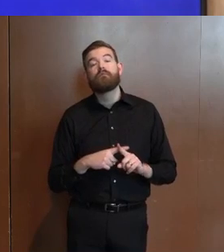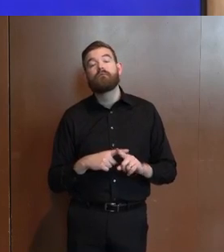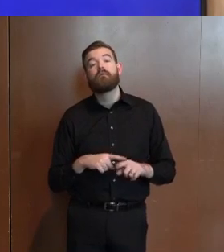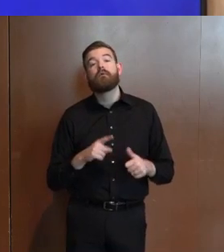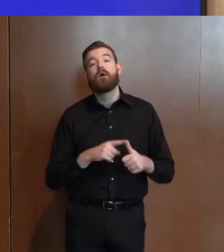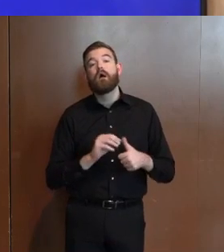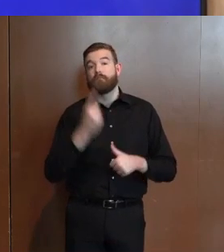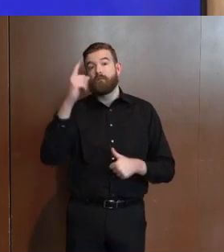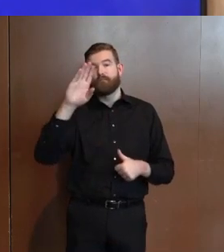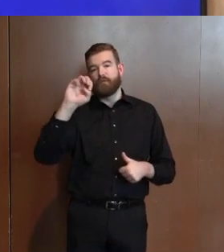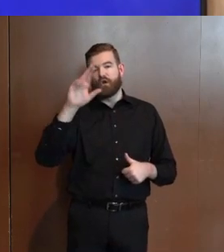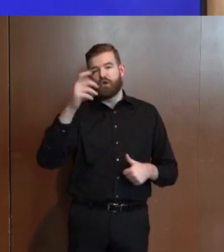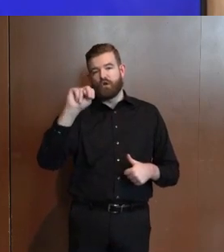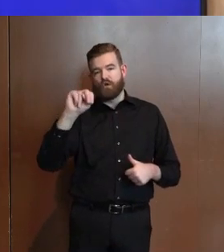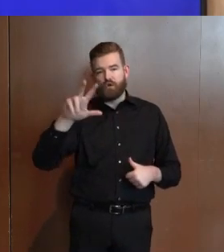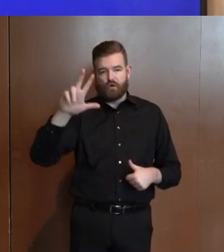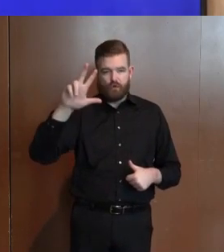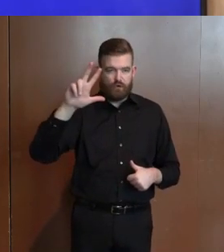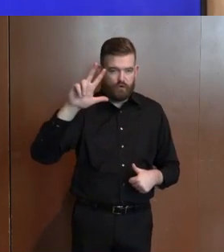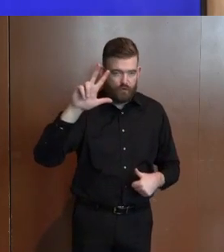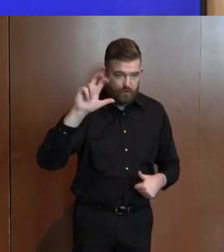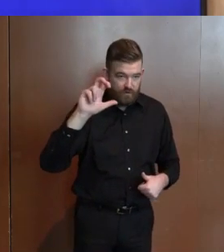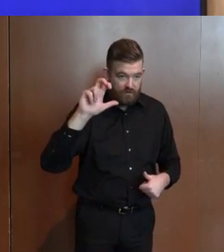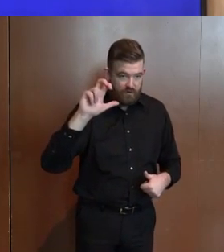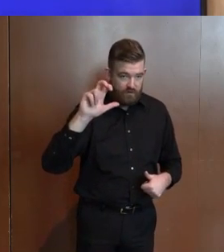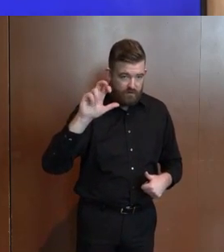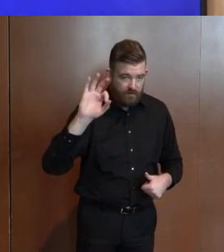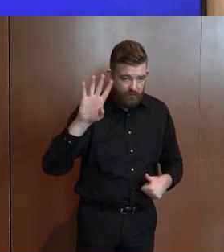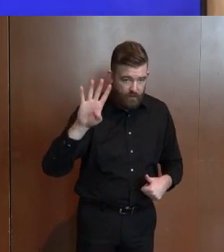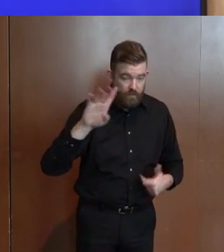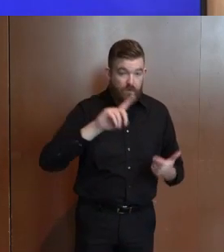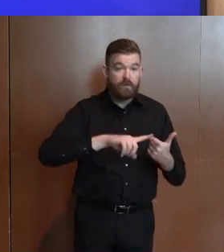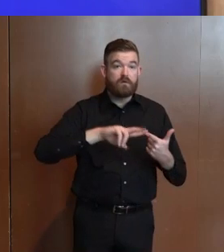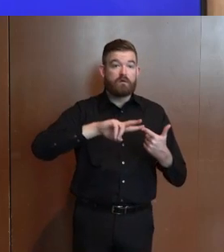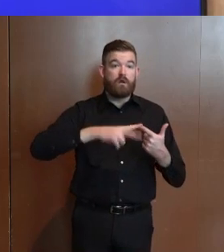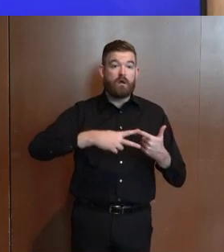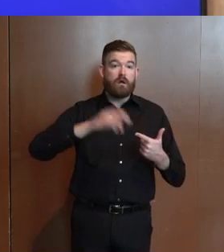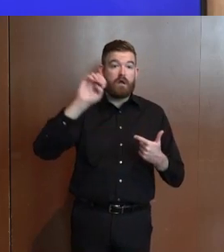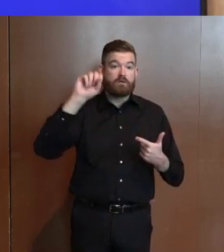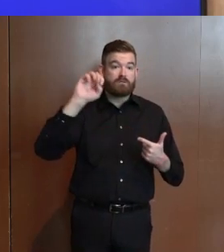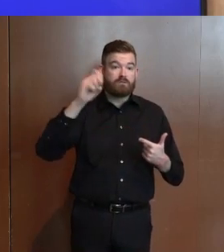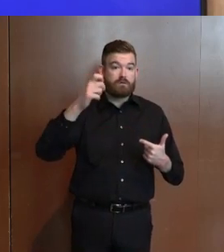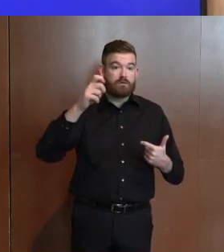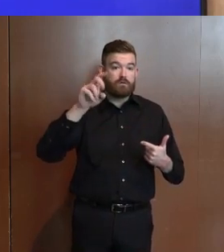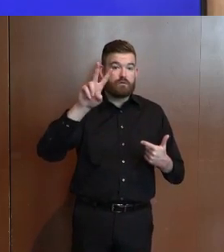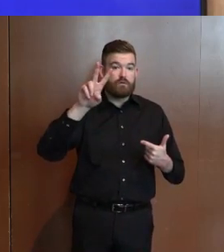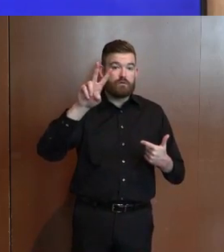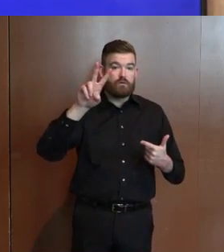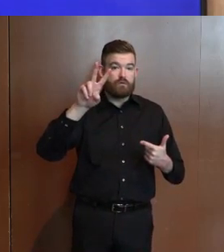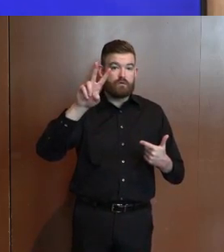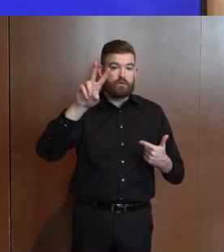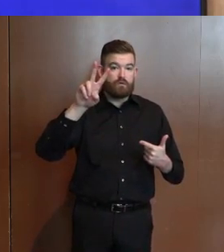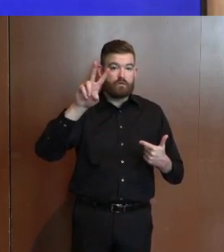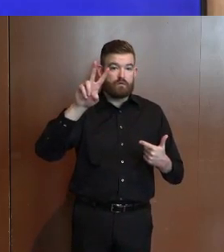Bergen, 3494. Essex, number 2 with 2262. Hudson, third,